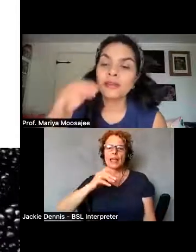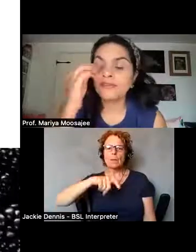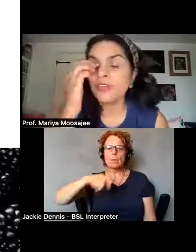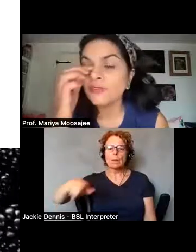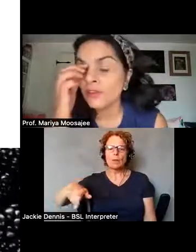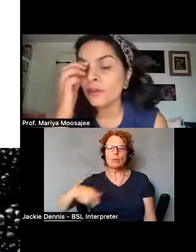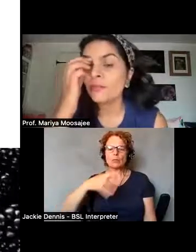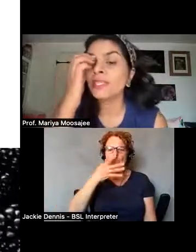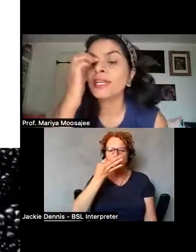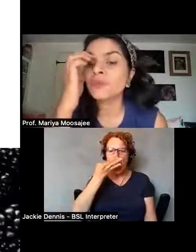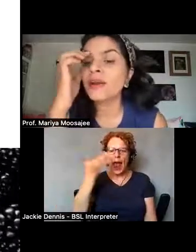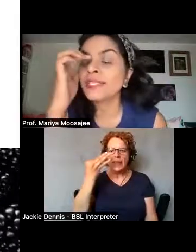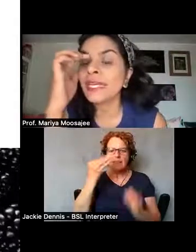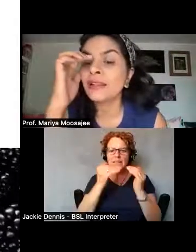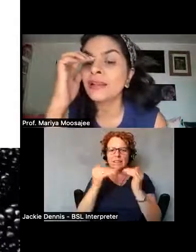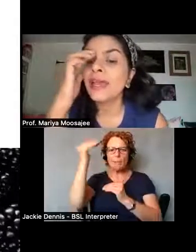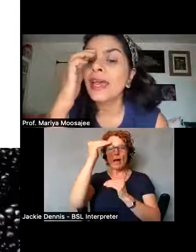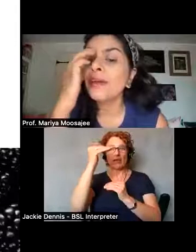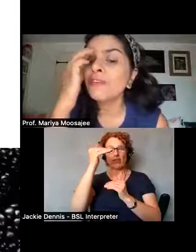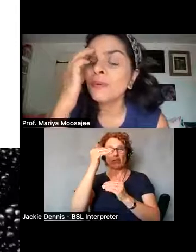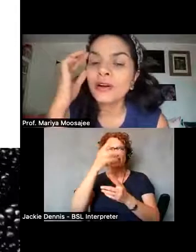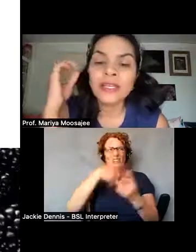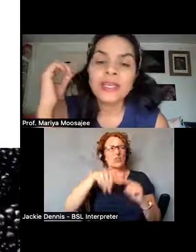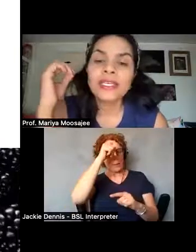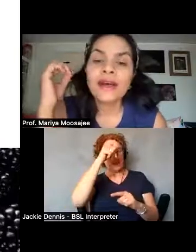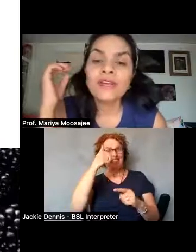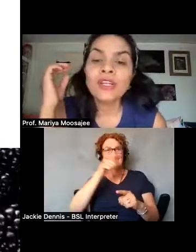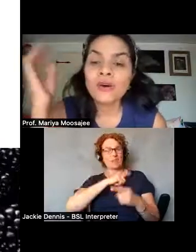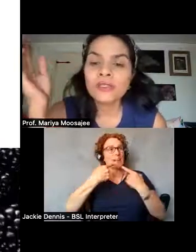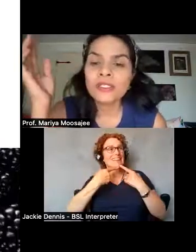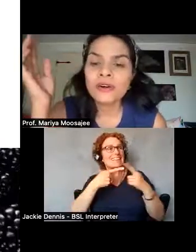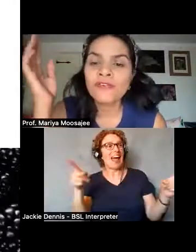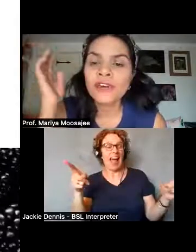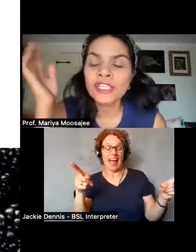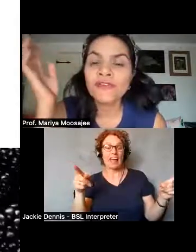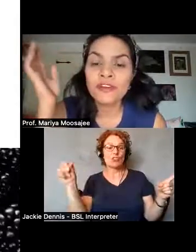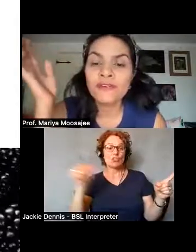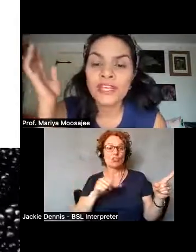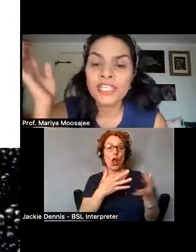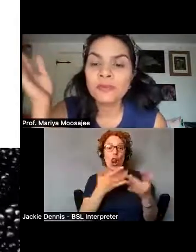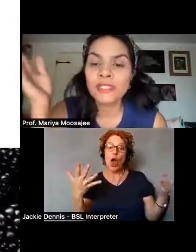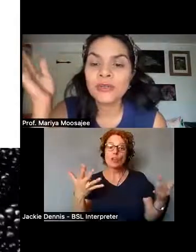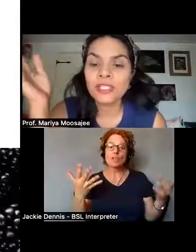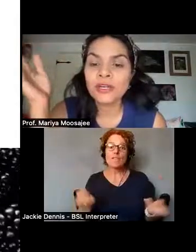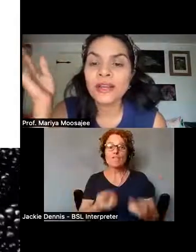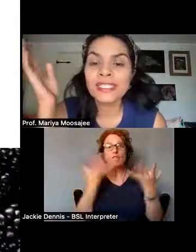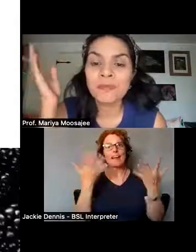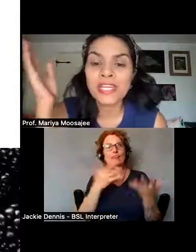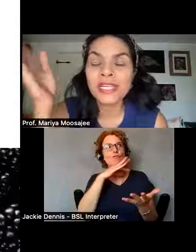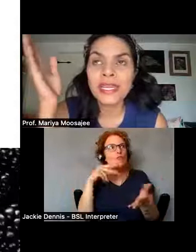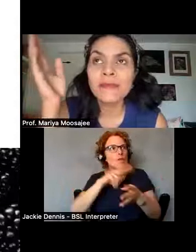And for those of you who know me, that's why I tell everyone to have lots of fresh fruit and vegetables in your